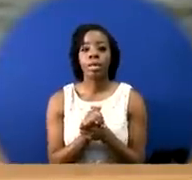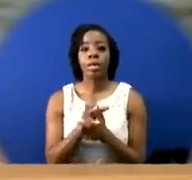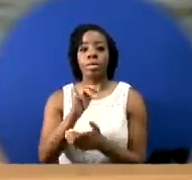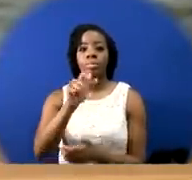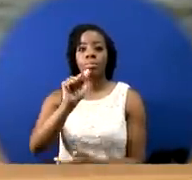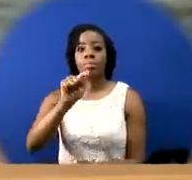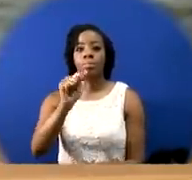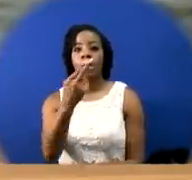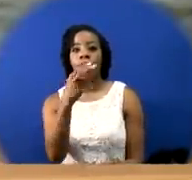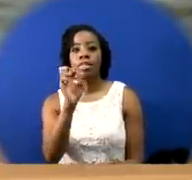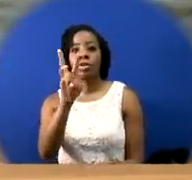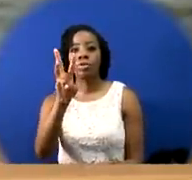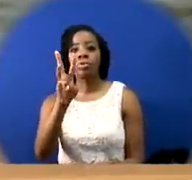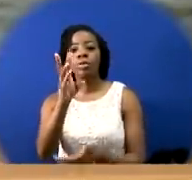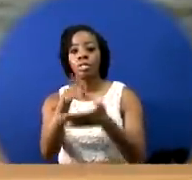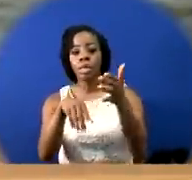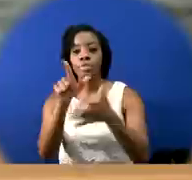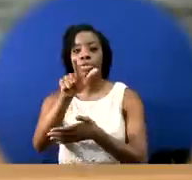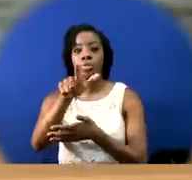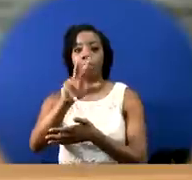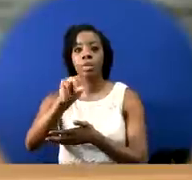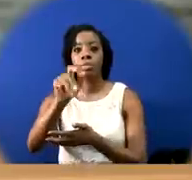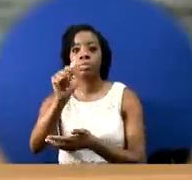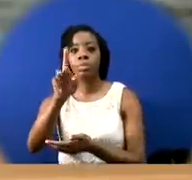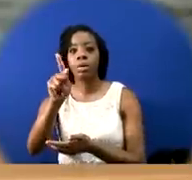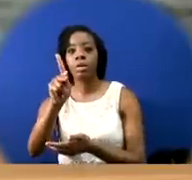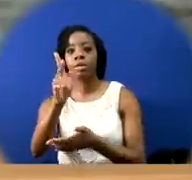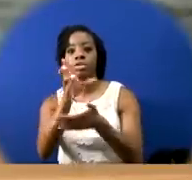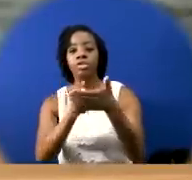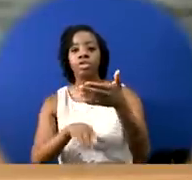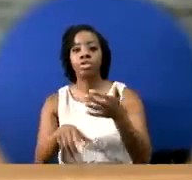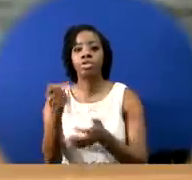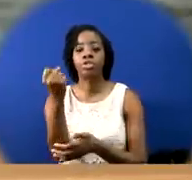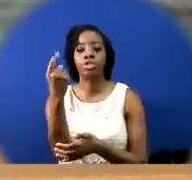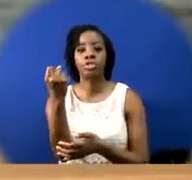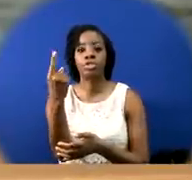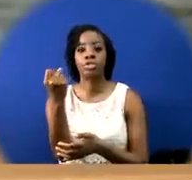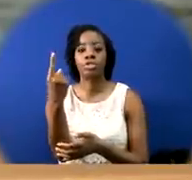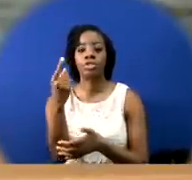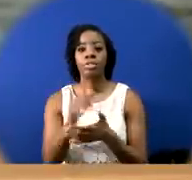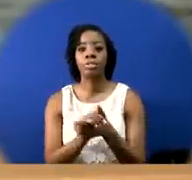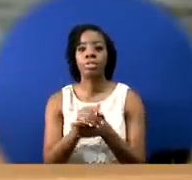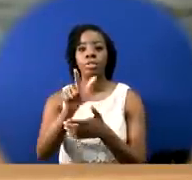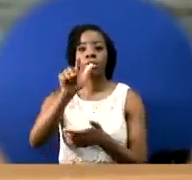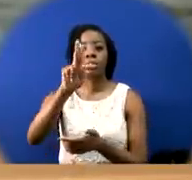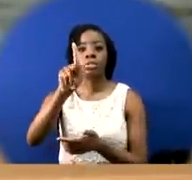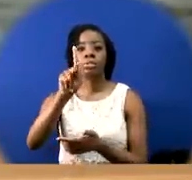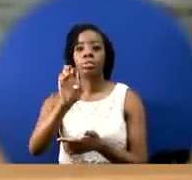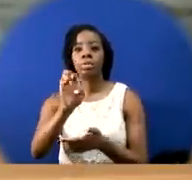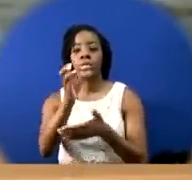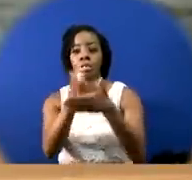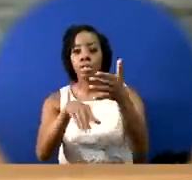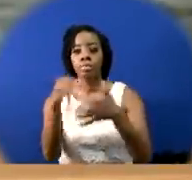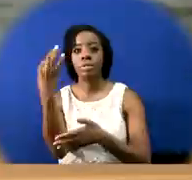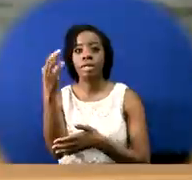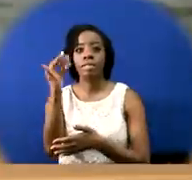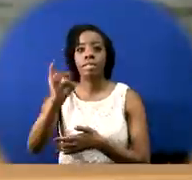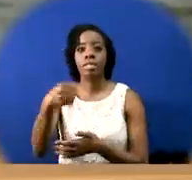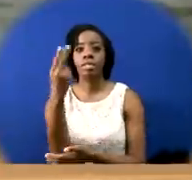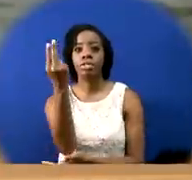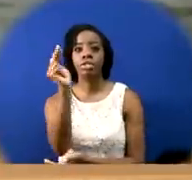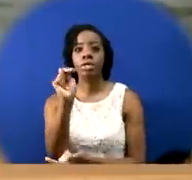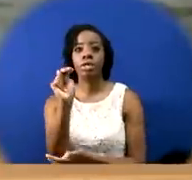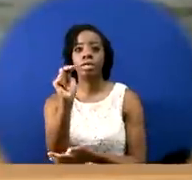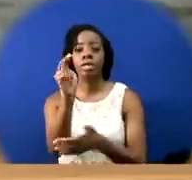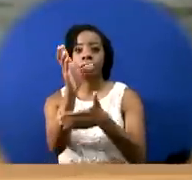at chapter 21, in Mark's gospel at chapter 11. In Luke's gospel here in chapter 19, in John's gospel at chapter 12, we get